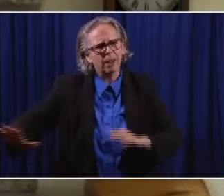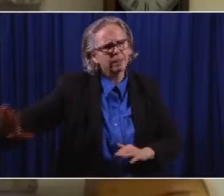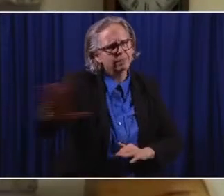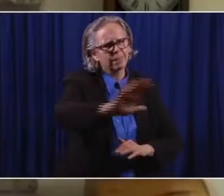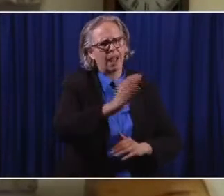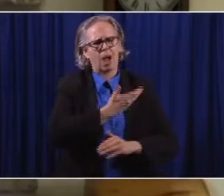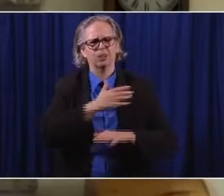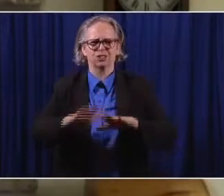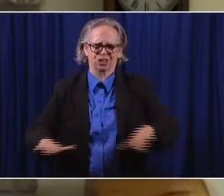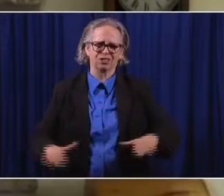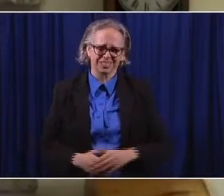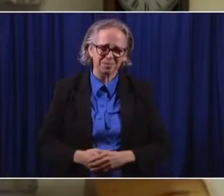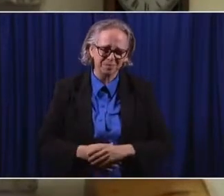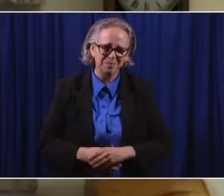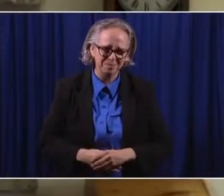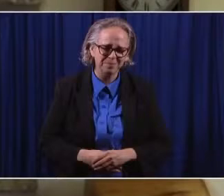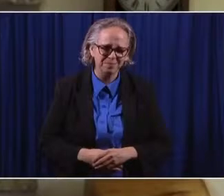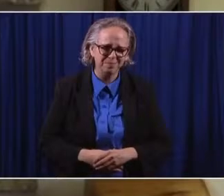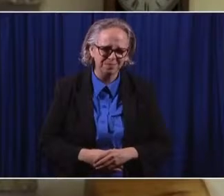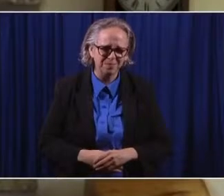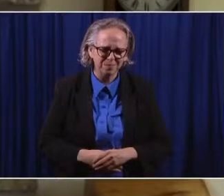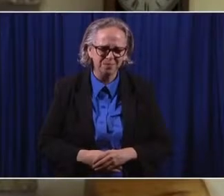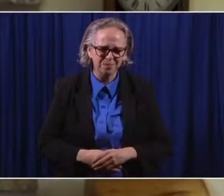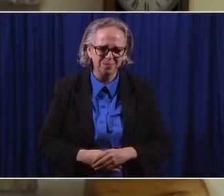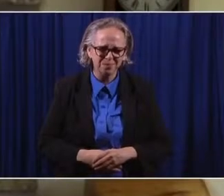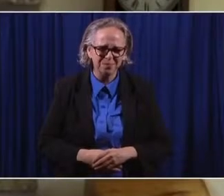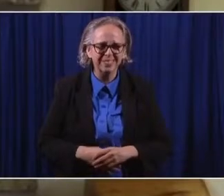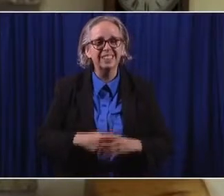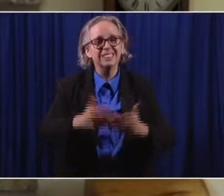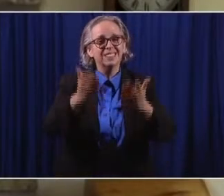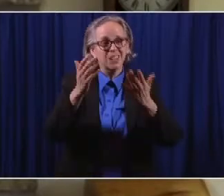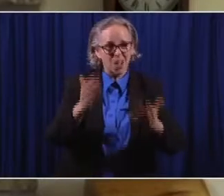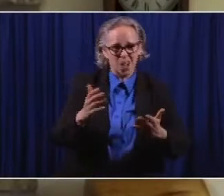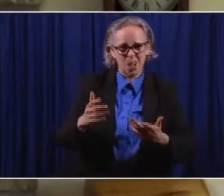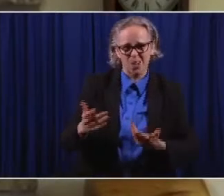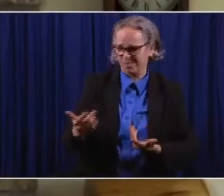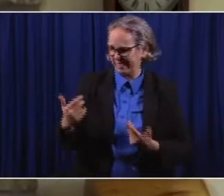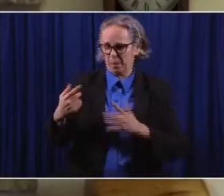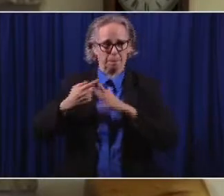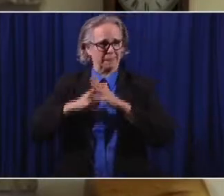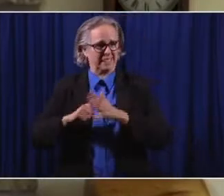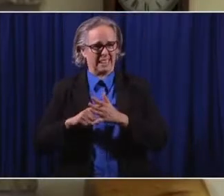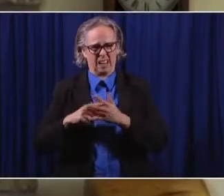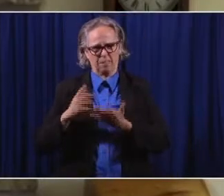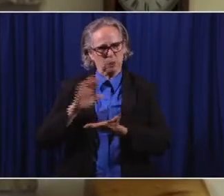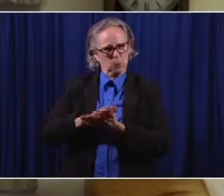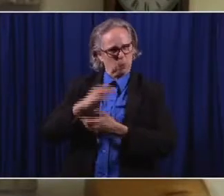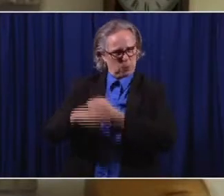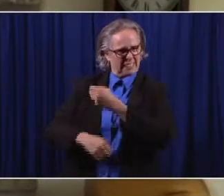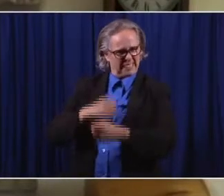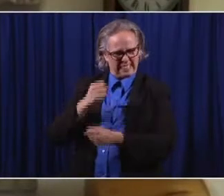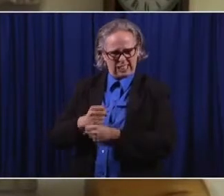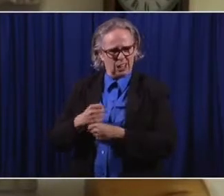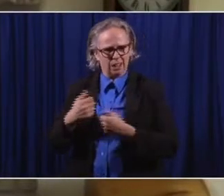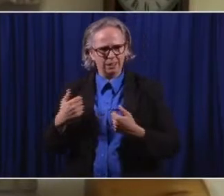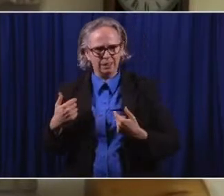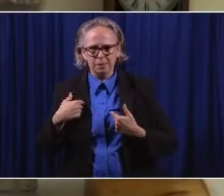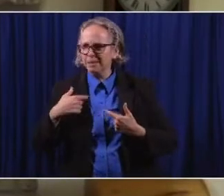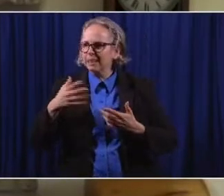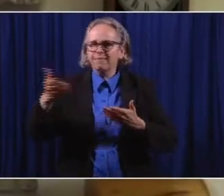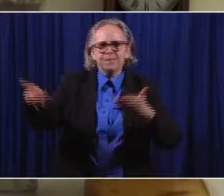As we have been doing since the start of the year, we're inviting superintendents in. Joining us today is